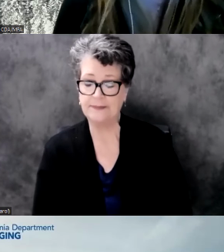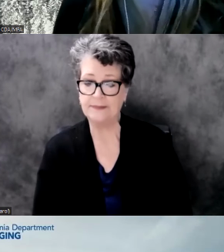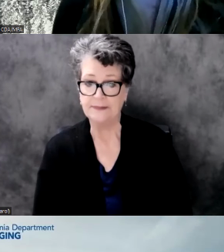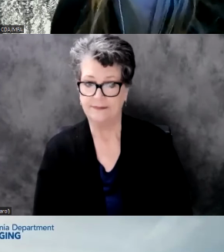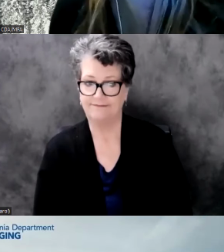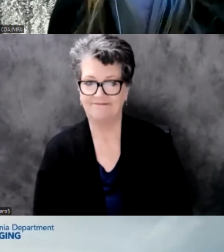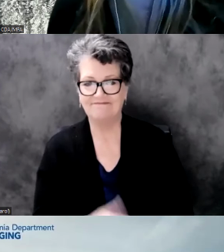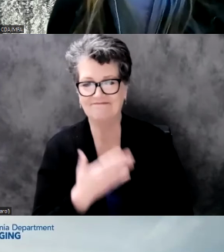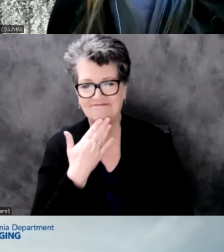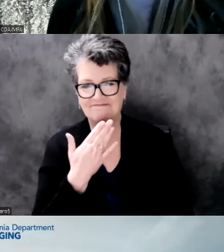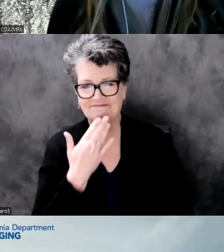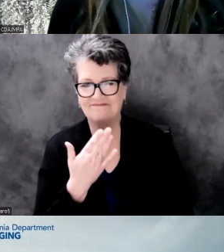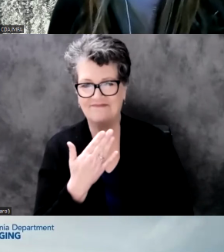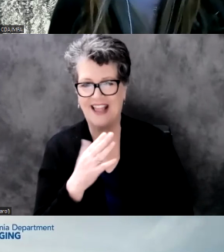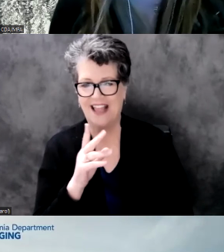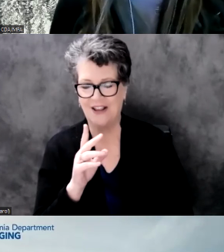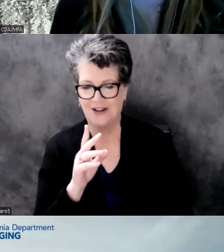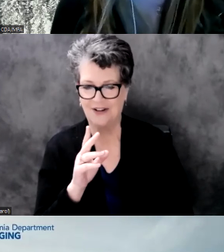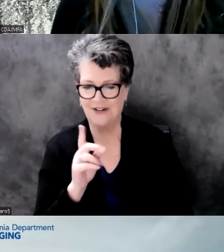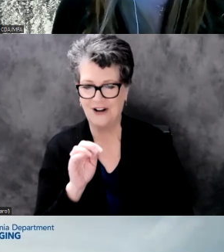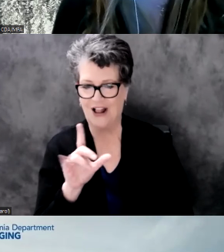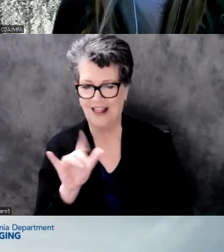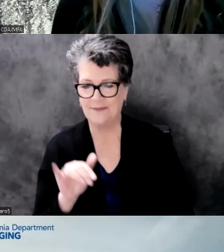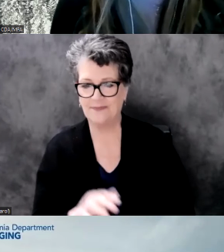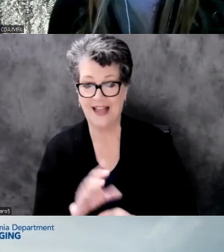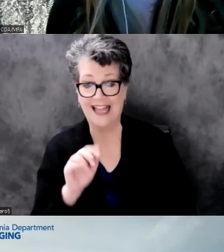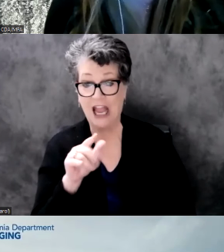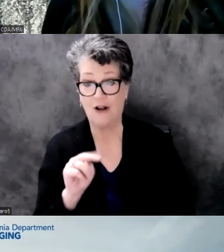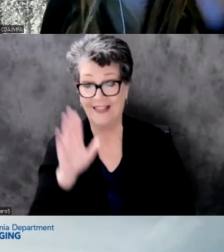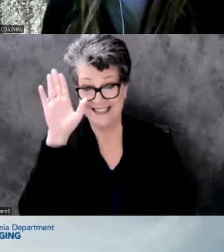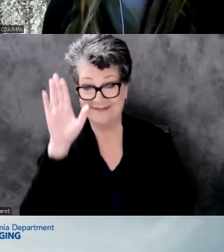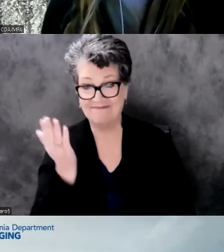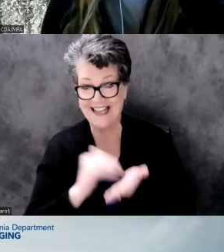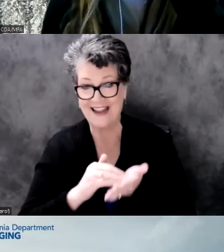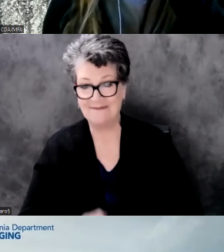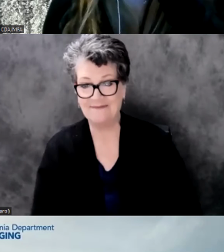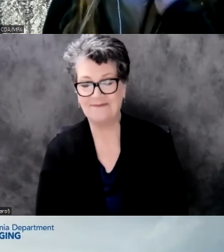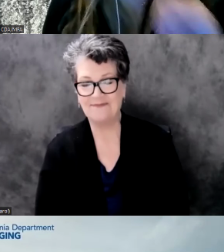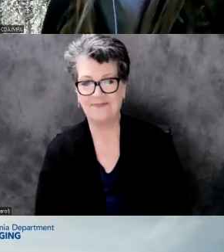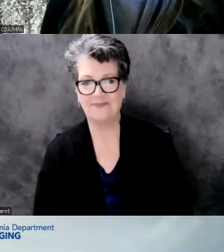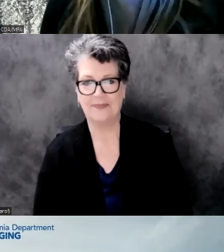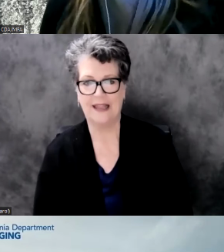Thanks, Callie. I think Carolyn's hand is up again.